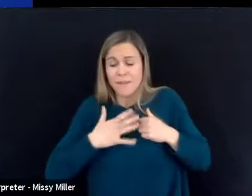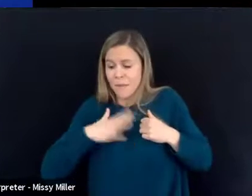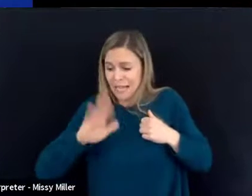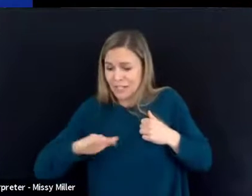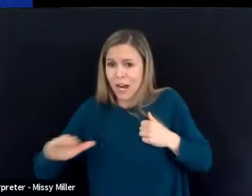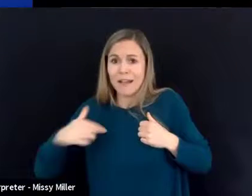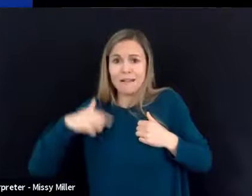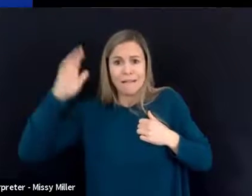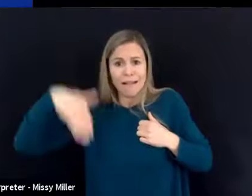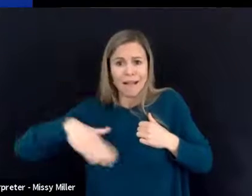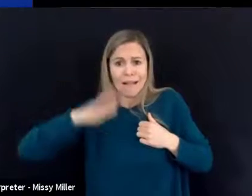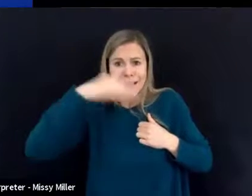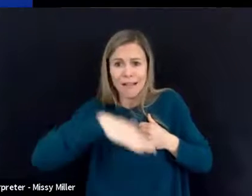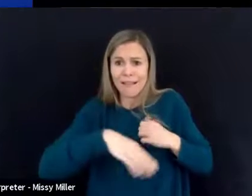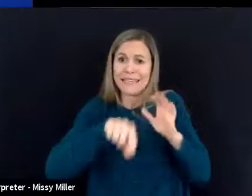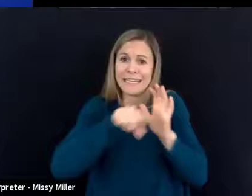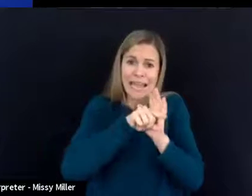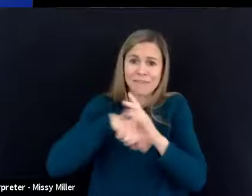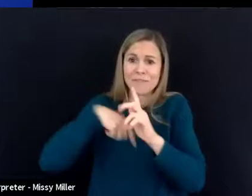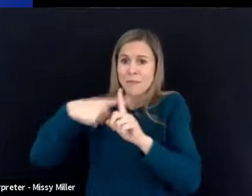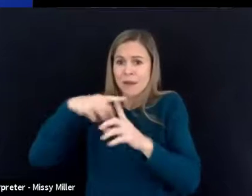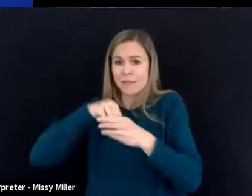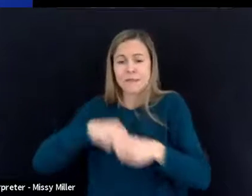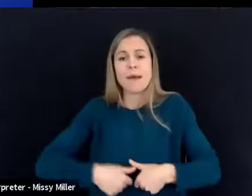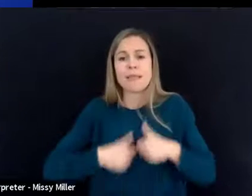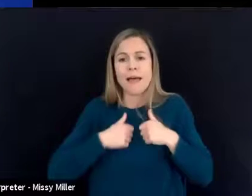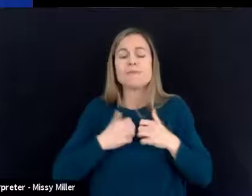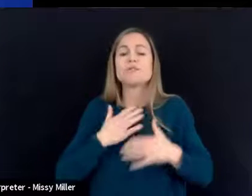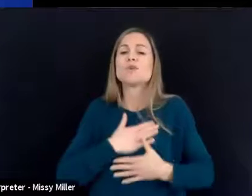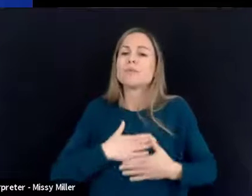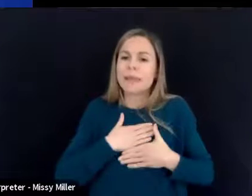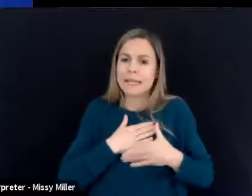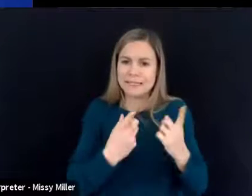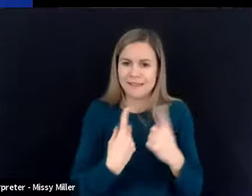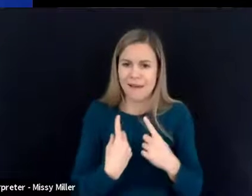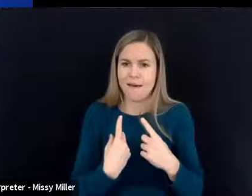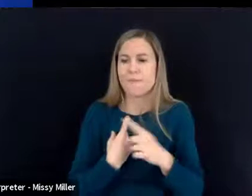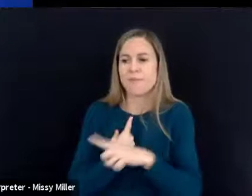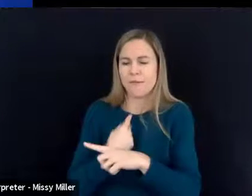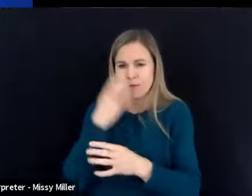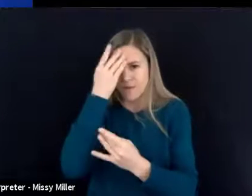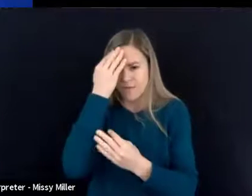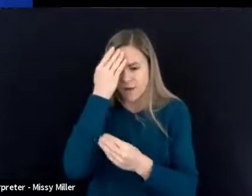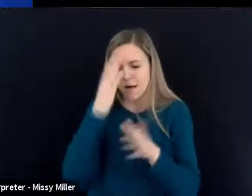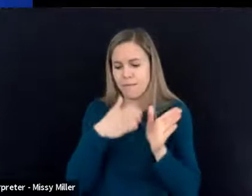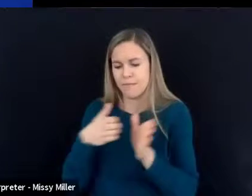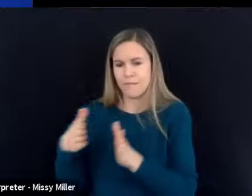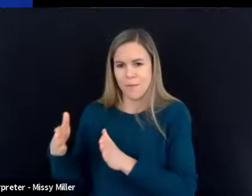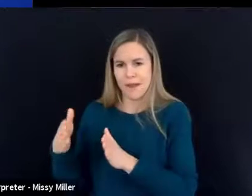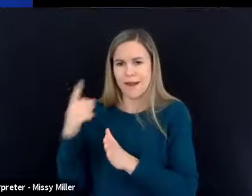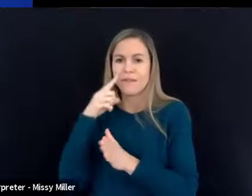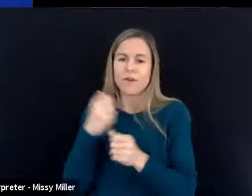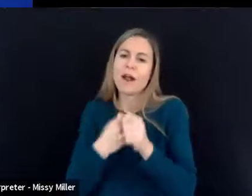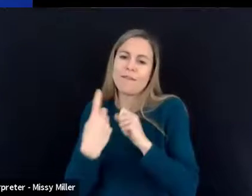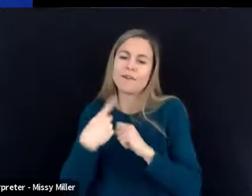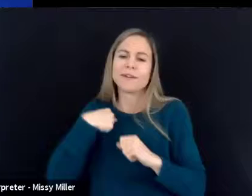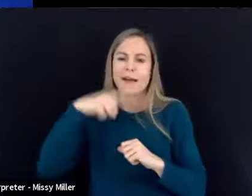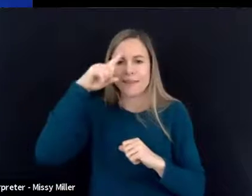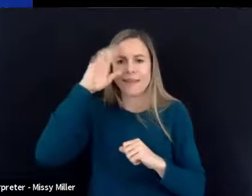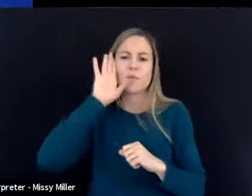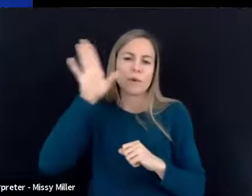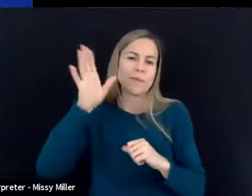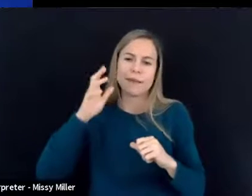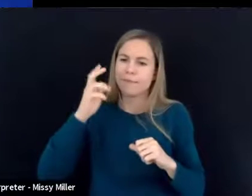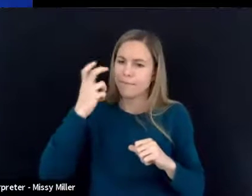And so really come. They've been very thoughtful about what they want to say. And I think it's going to be a wonderful,